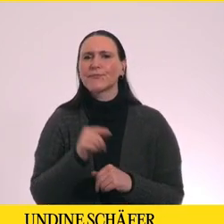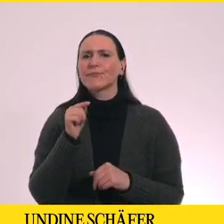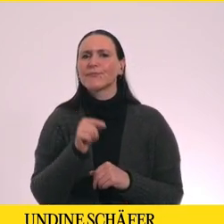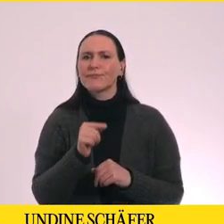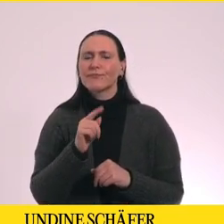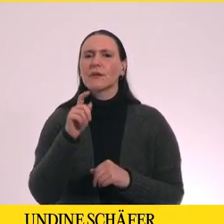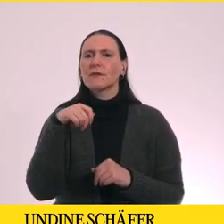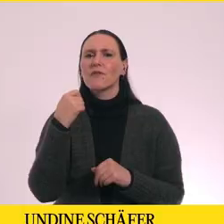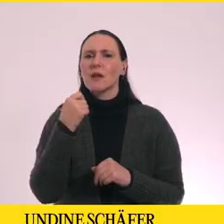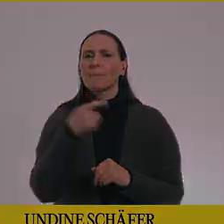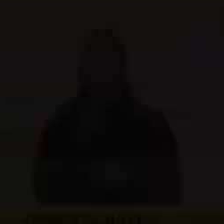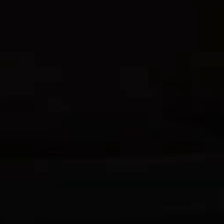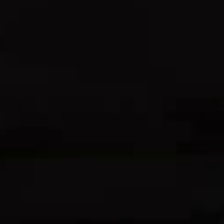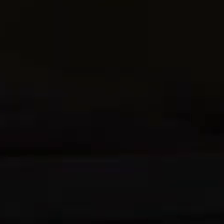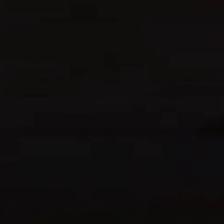please.